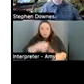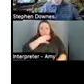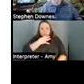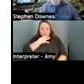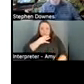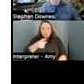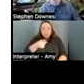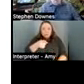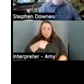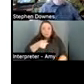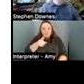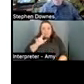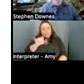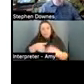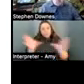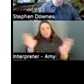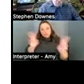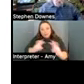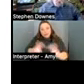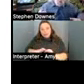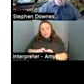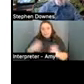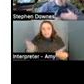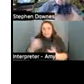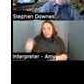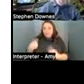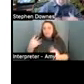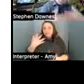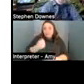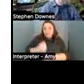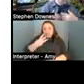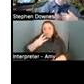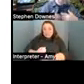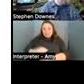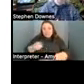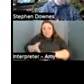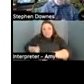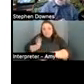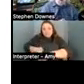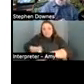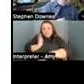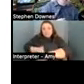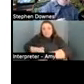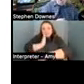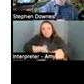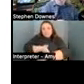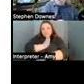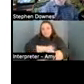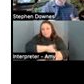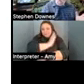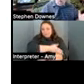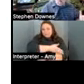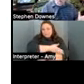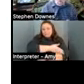for the last five or six years and they've been getting better and better and better and the stuff that we've